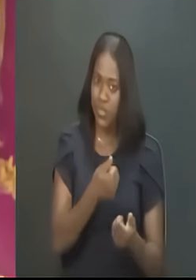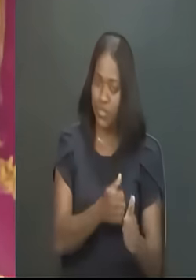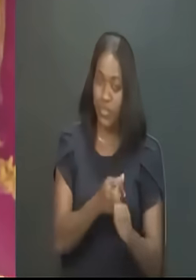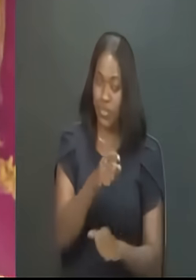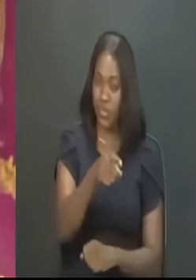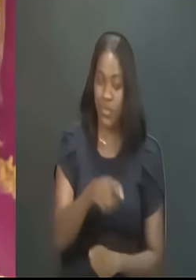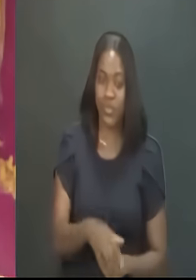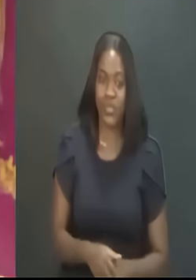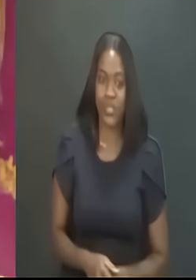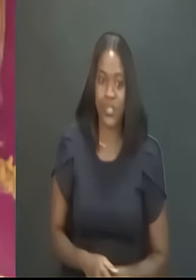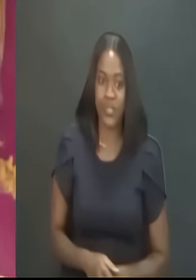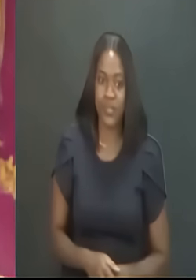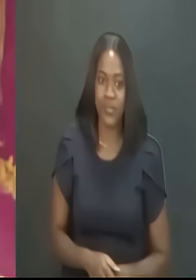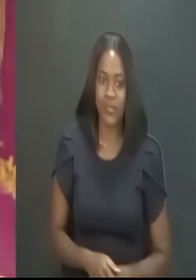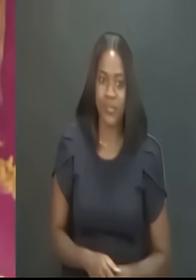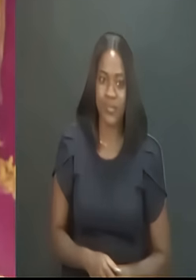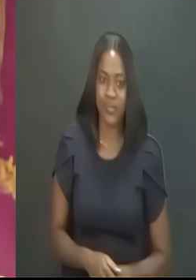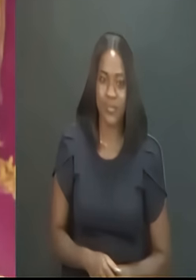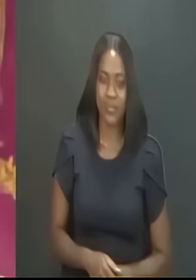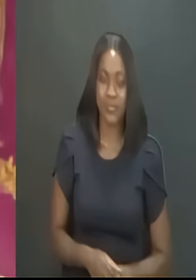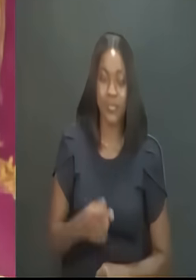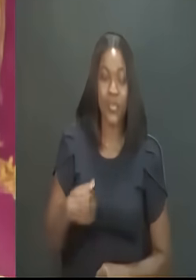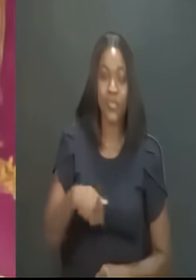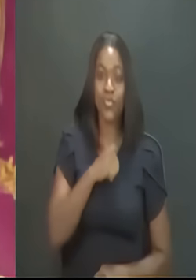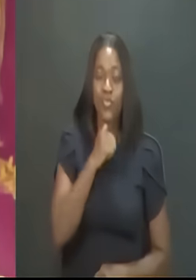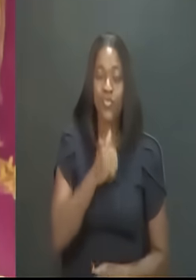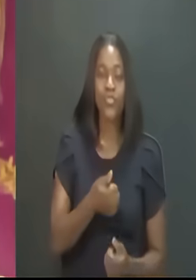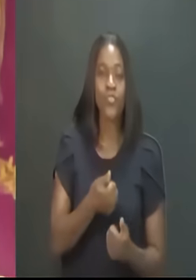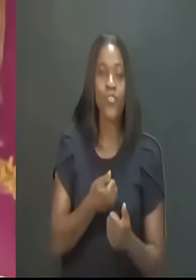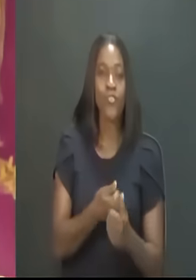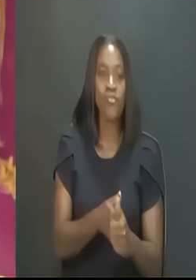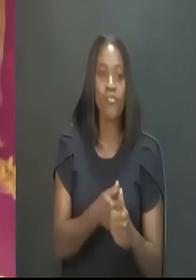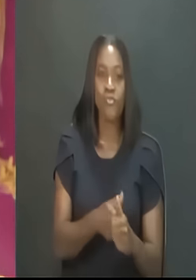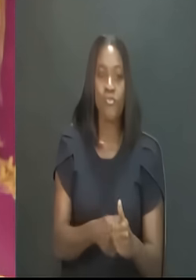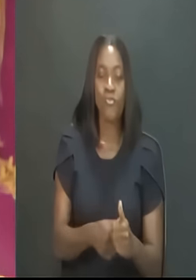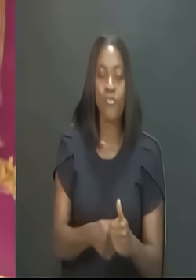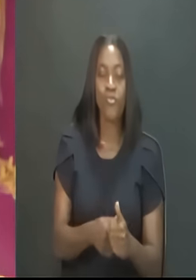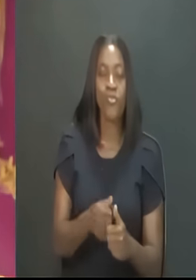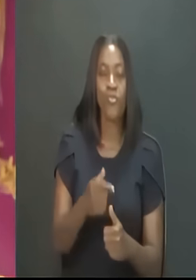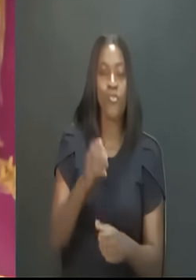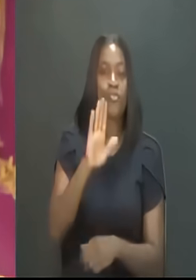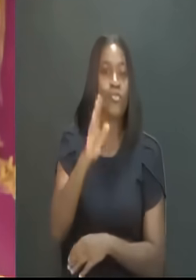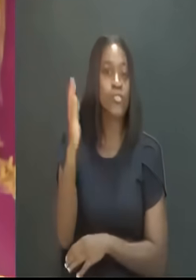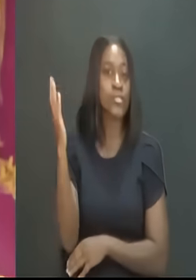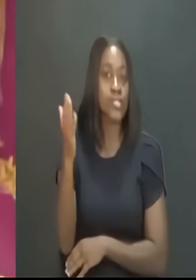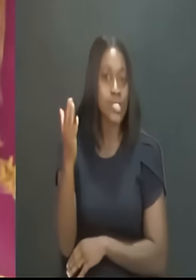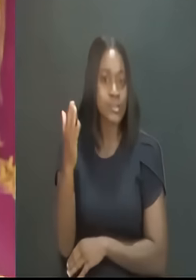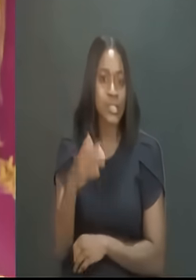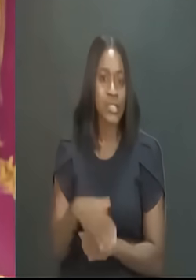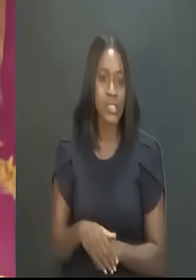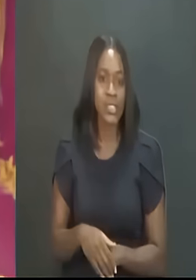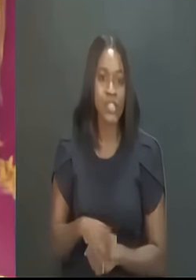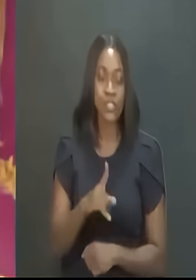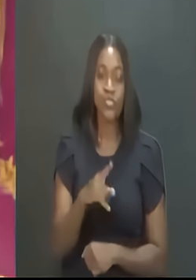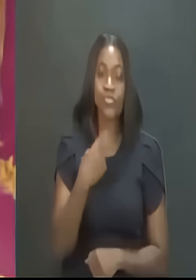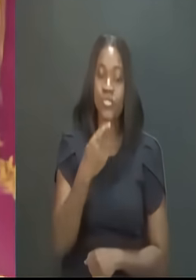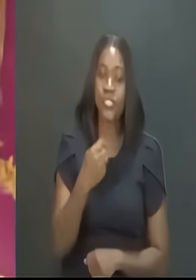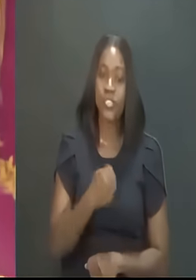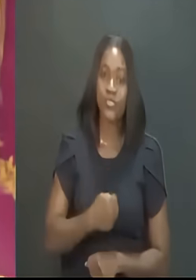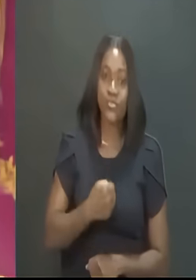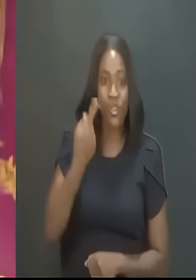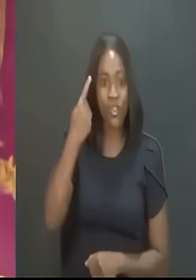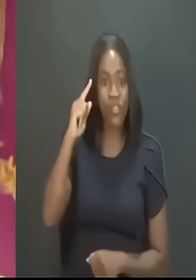be enticed by your statements. You should be apologizing to Ghanaians for what you